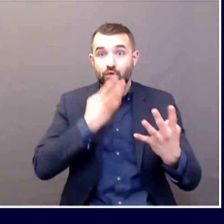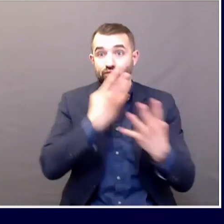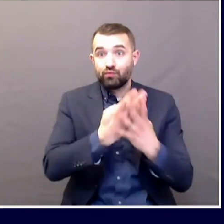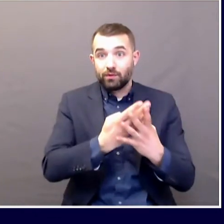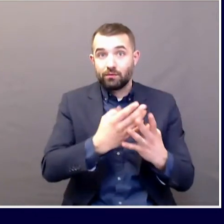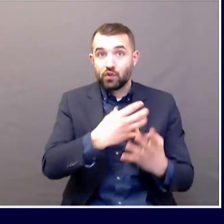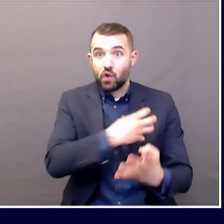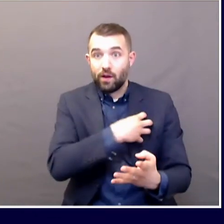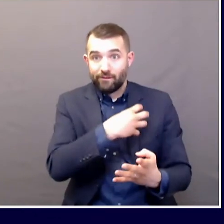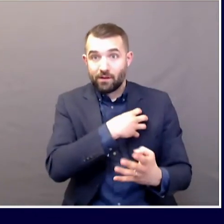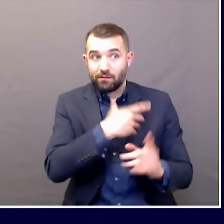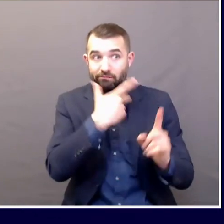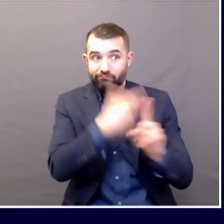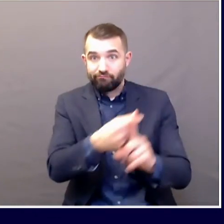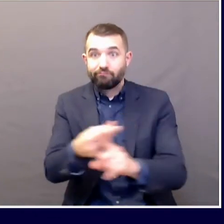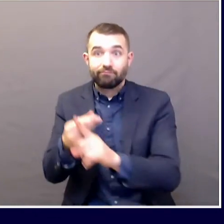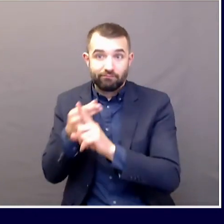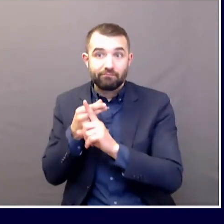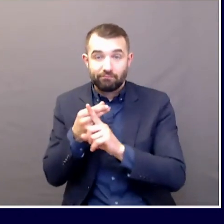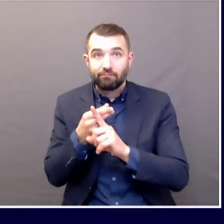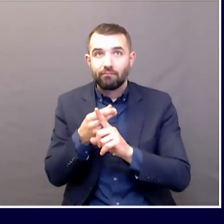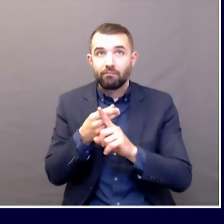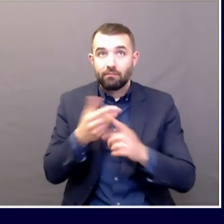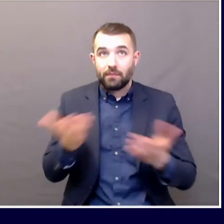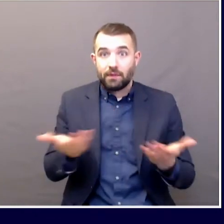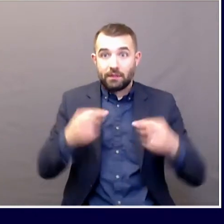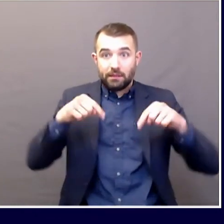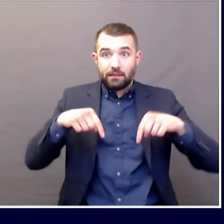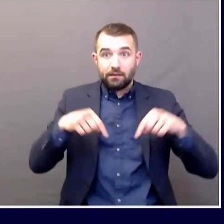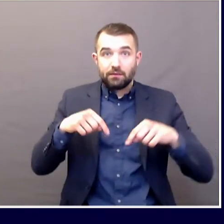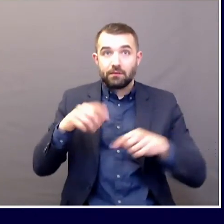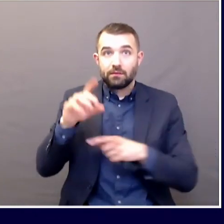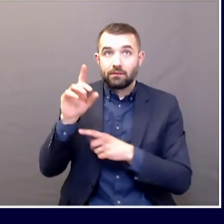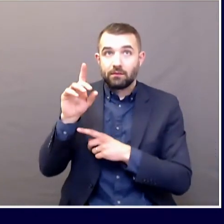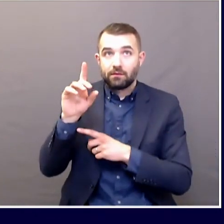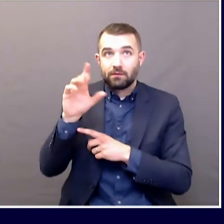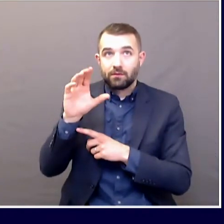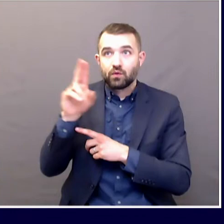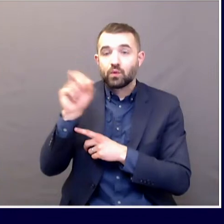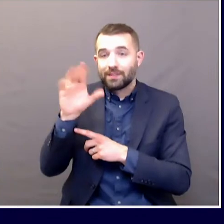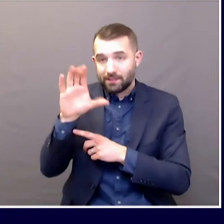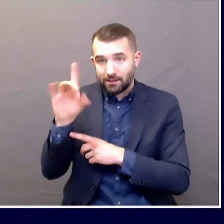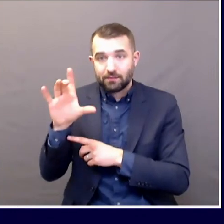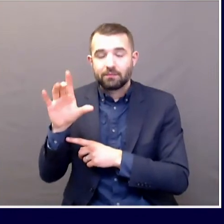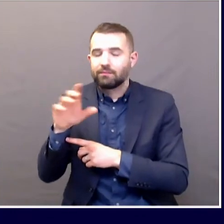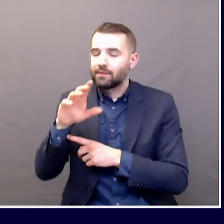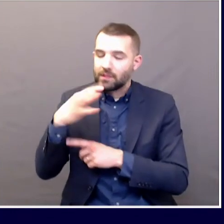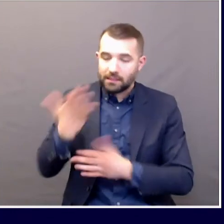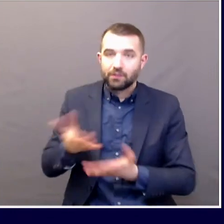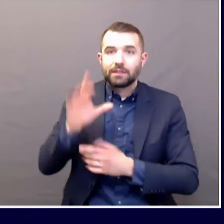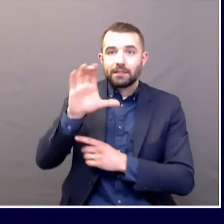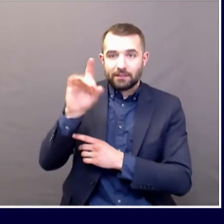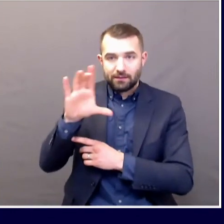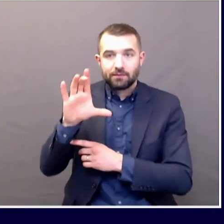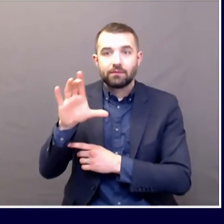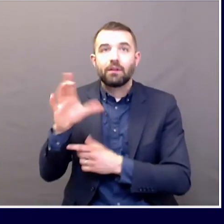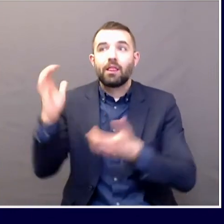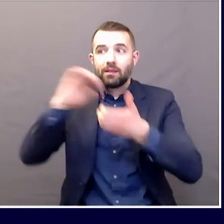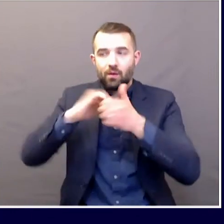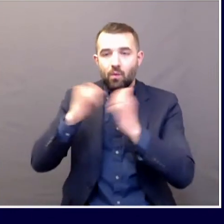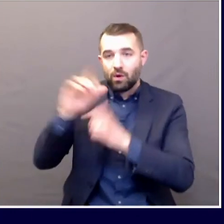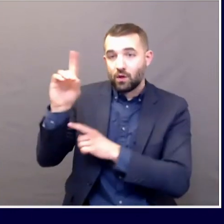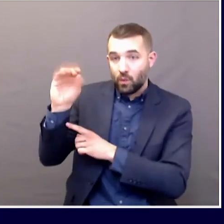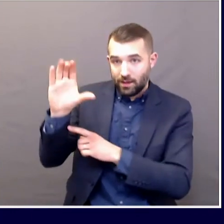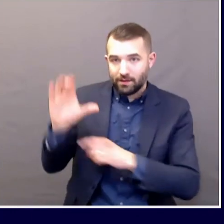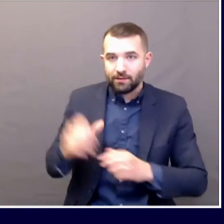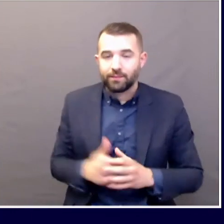we at Maine CDC and DHHS worked in partnership with the Department of Corrections on. So that process was one that came